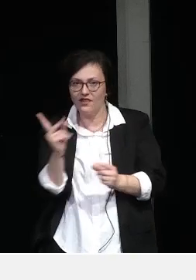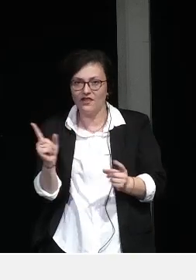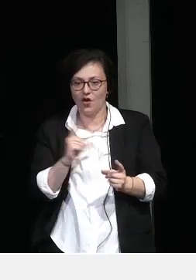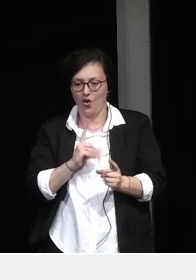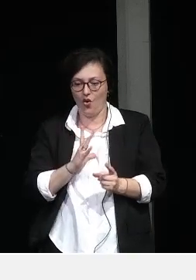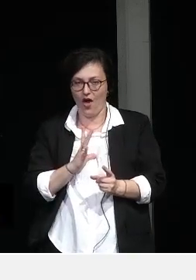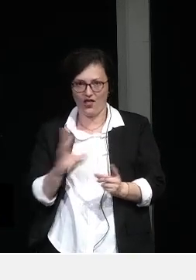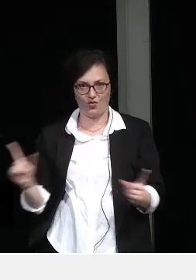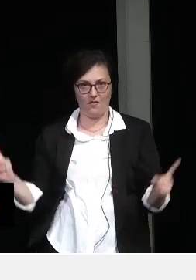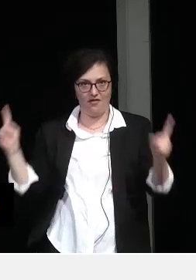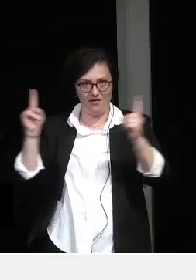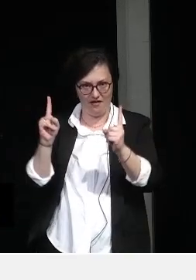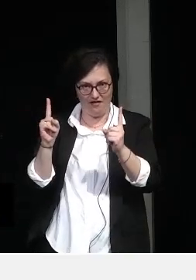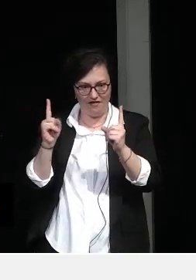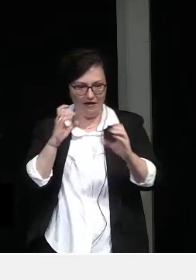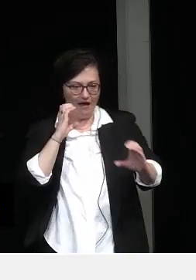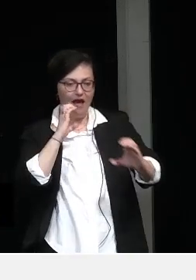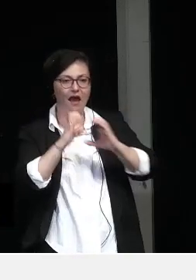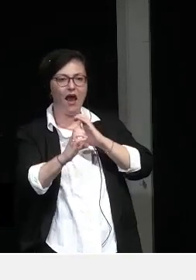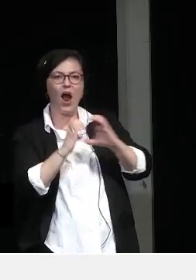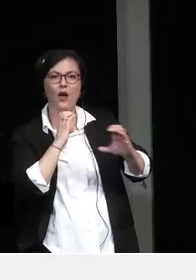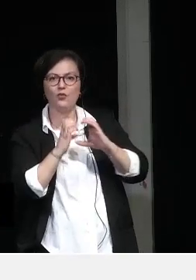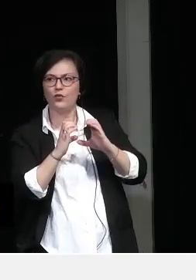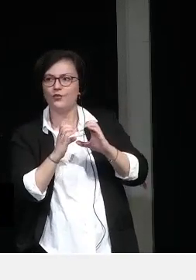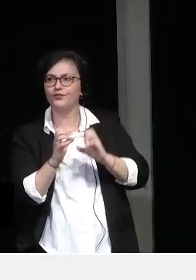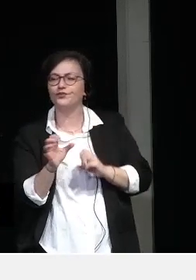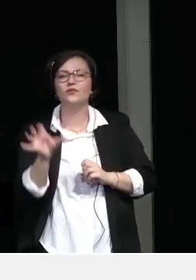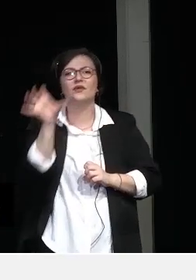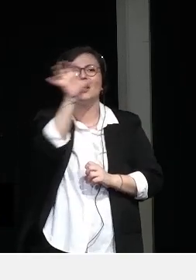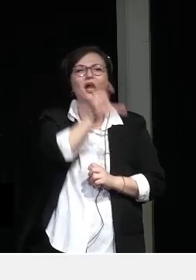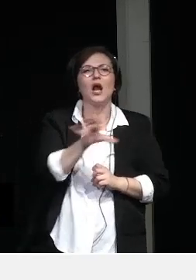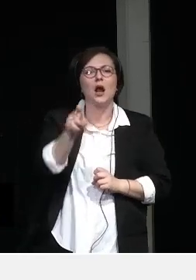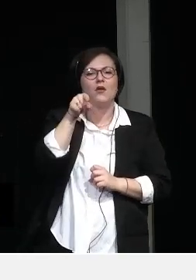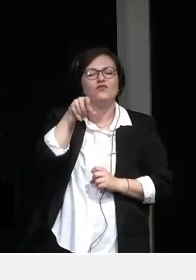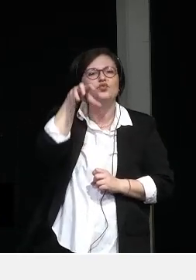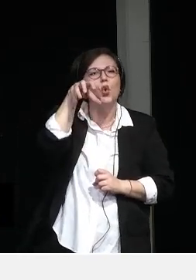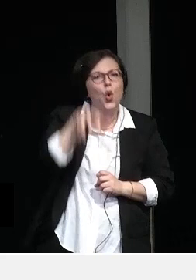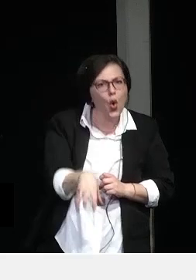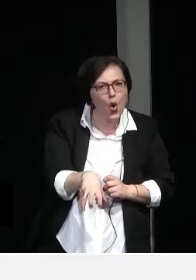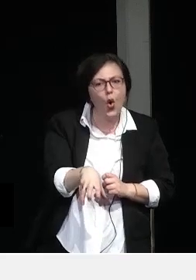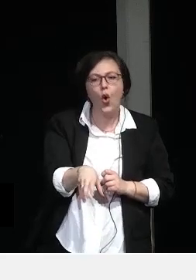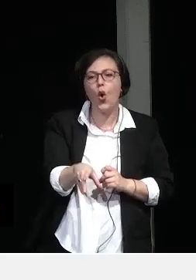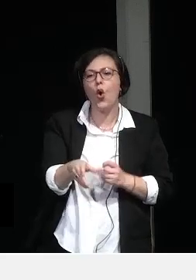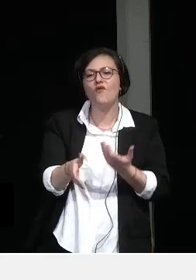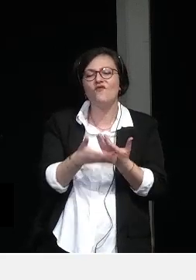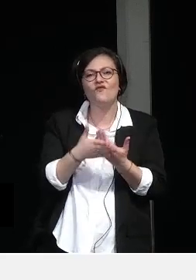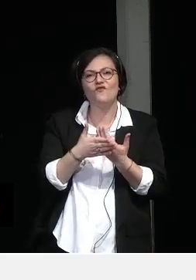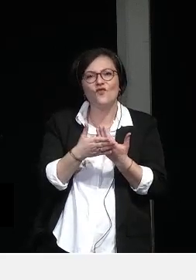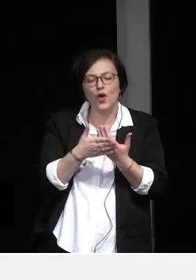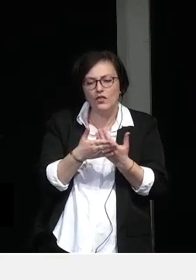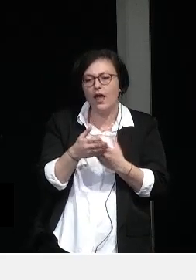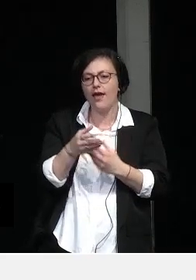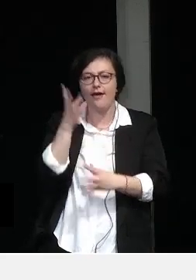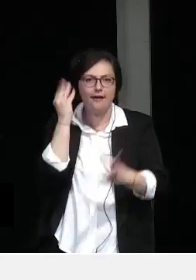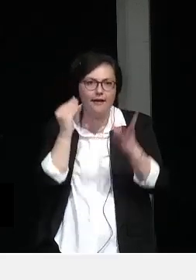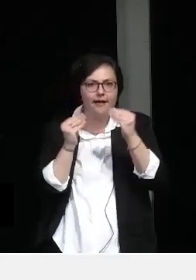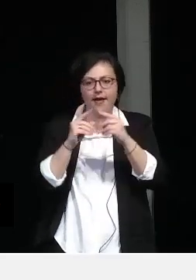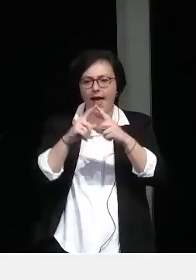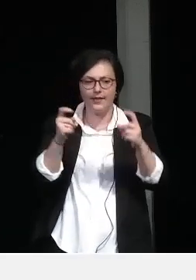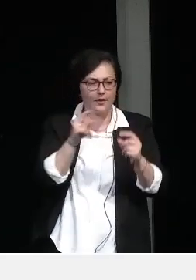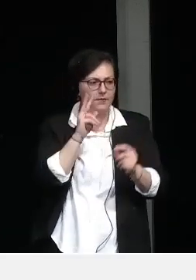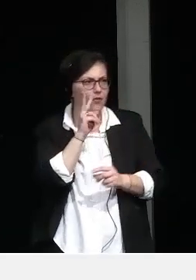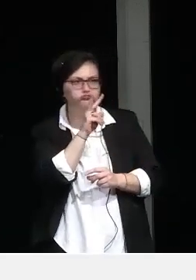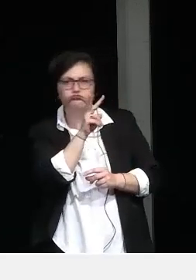and memories can have an intimate and unforced vocation to solidified thoughts related to restorative justice.